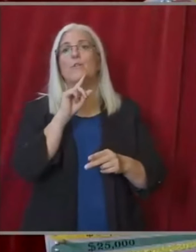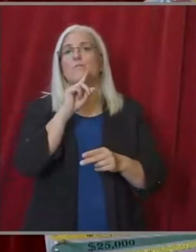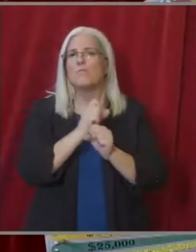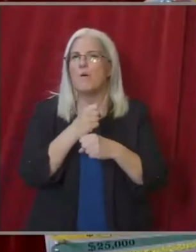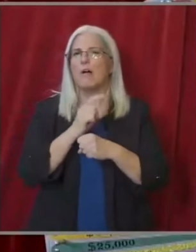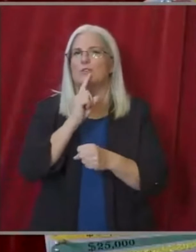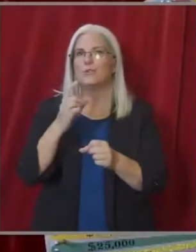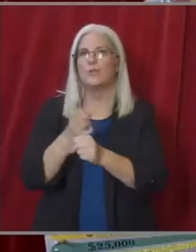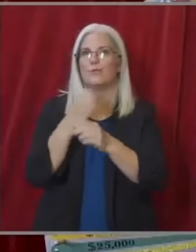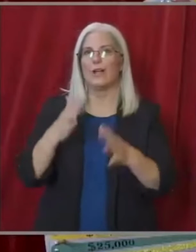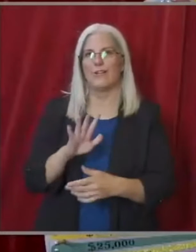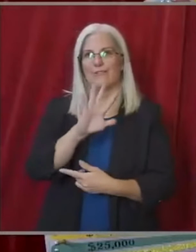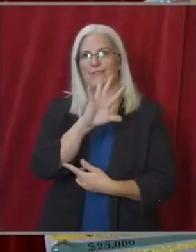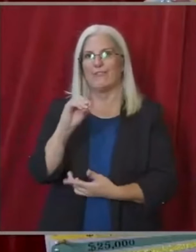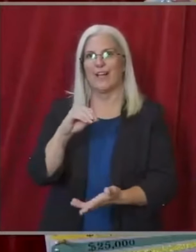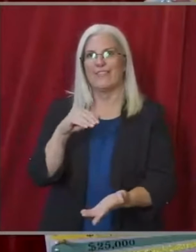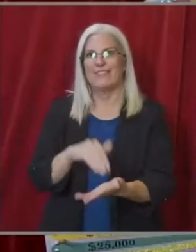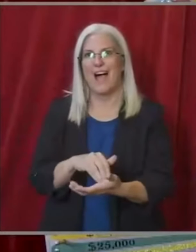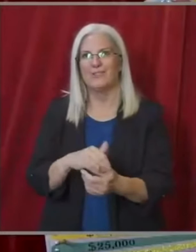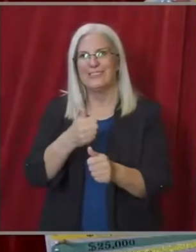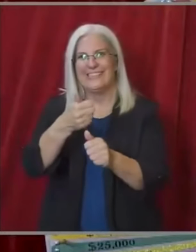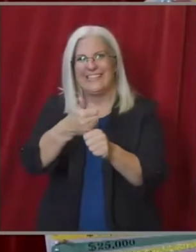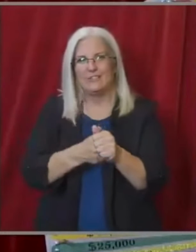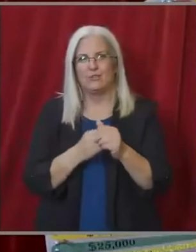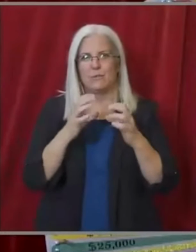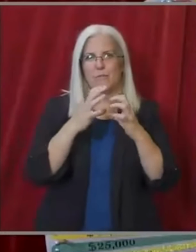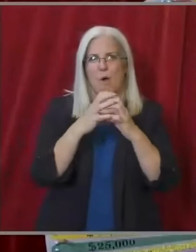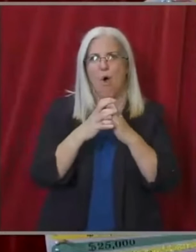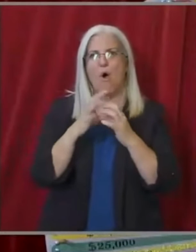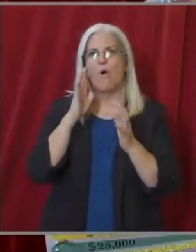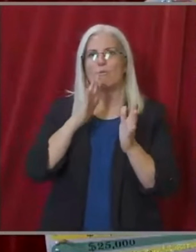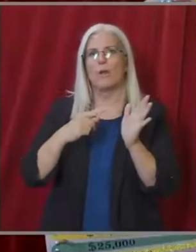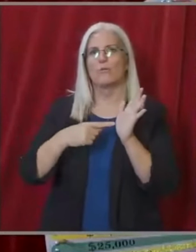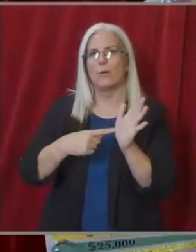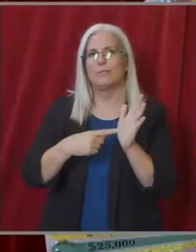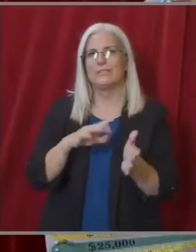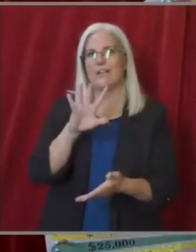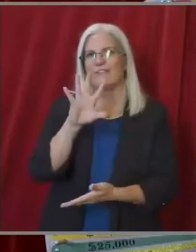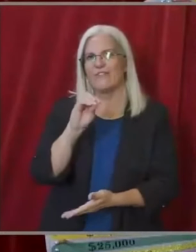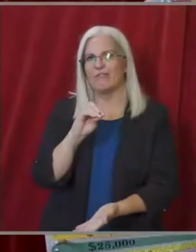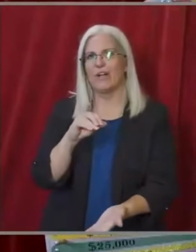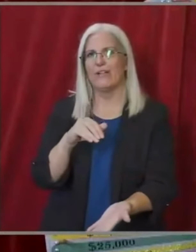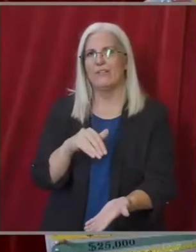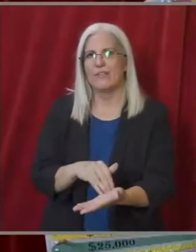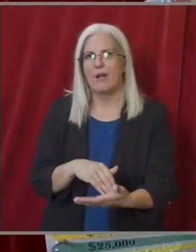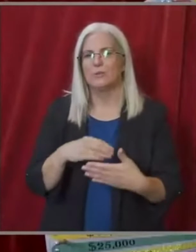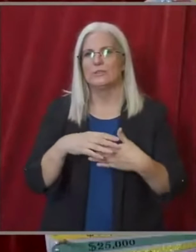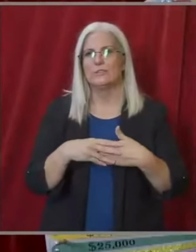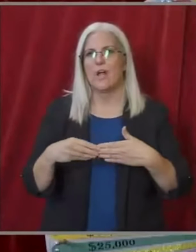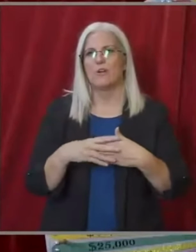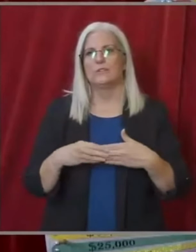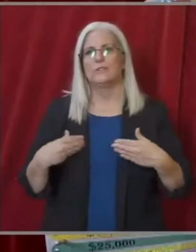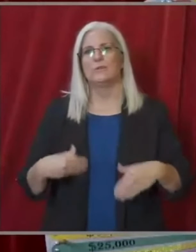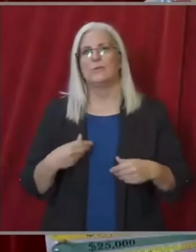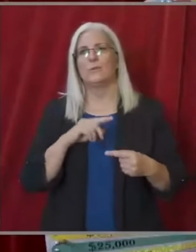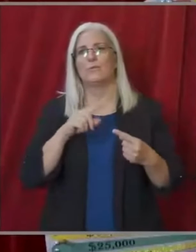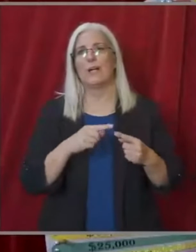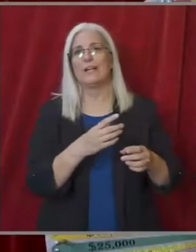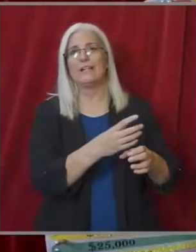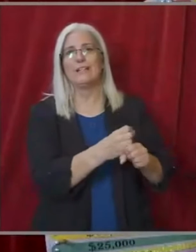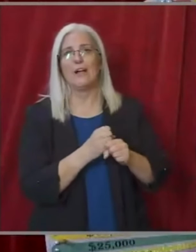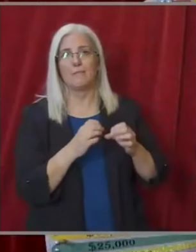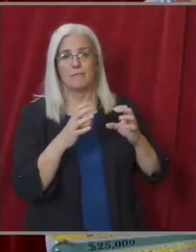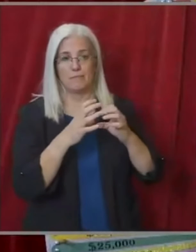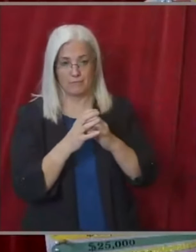$50,000. Each one of these balls represents $50,000 check that individuals receive when they get their second shot. There's